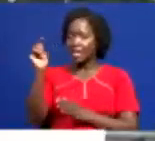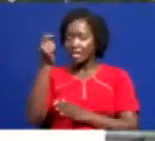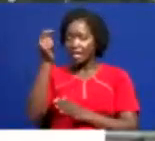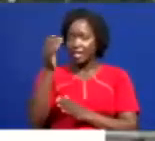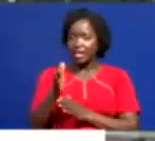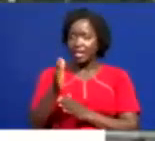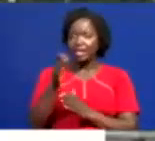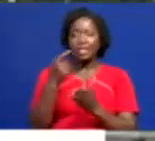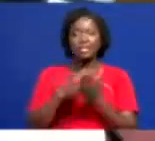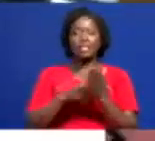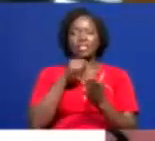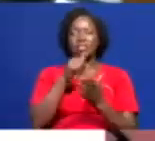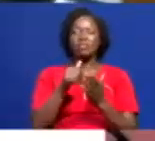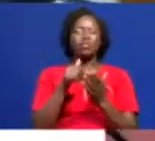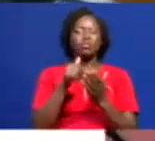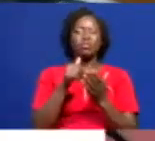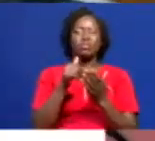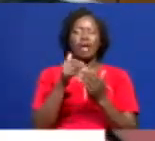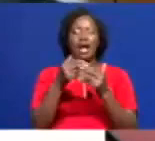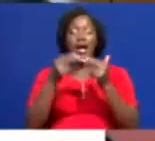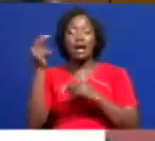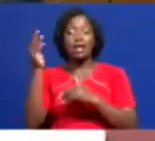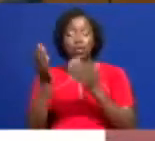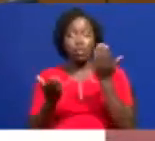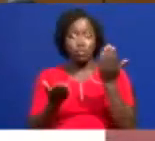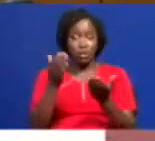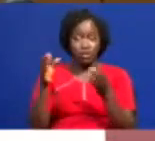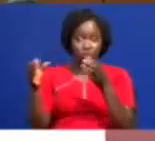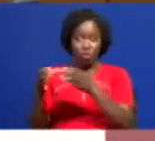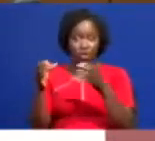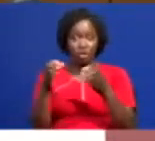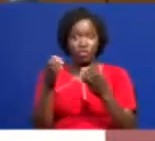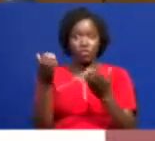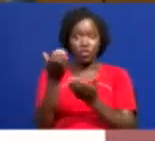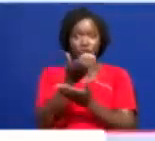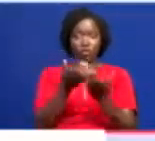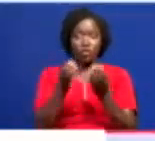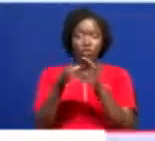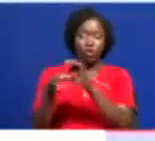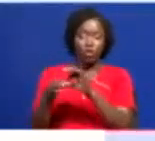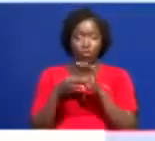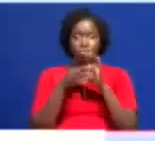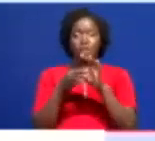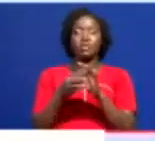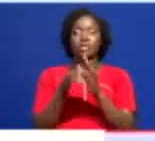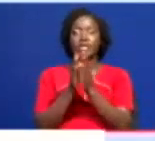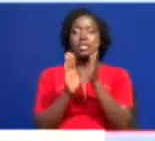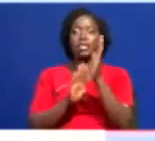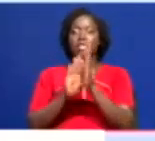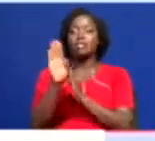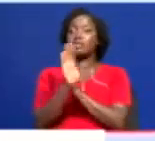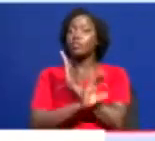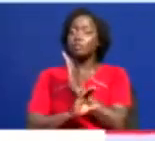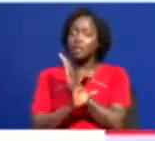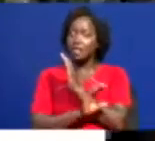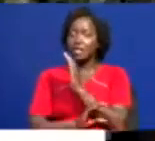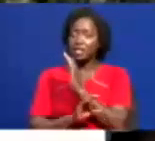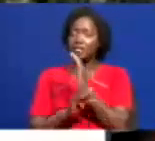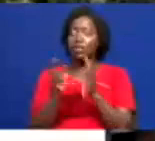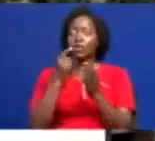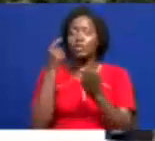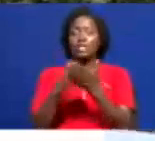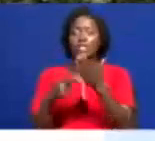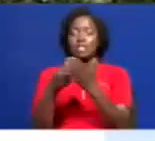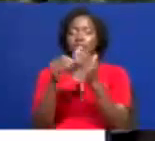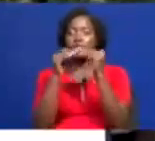is not optimal as compared to Organization for Economic Cooperation and Development countries whose